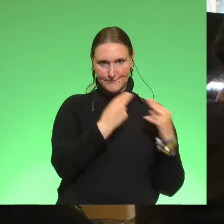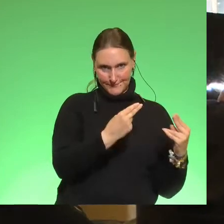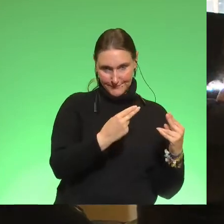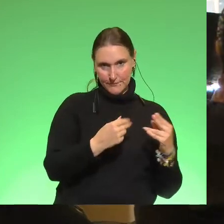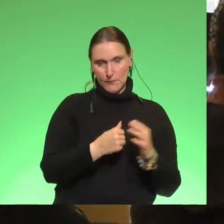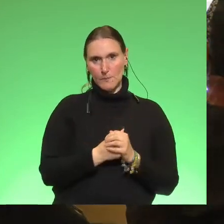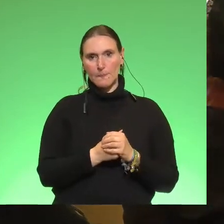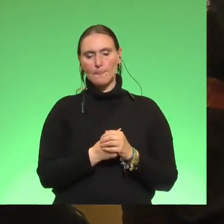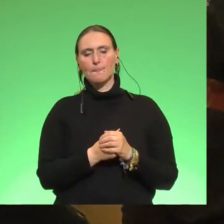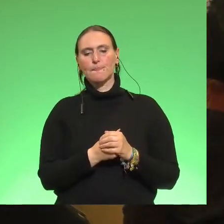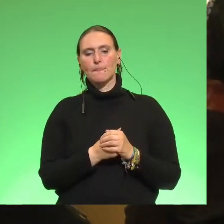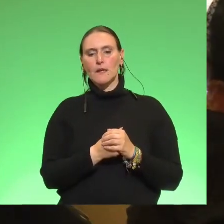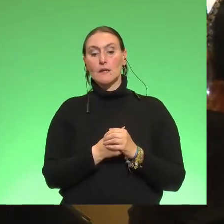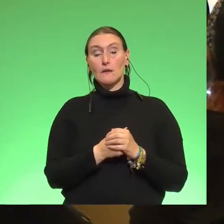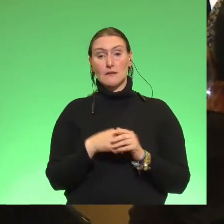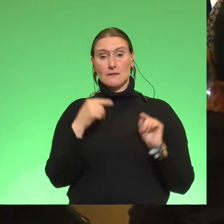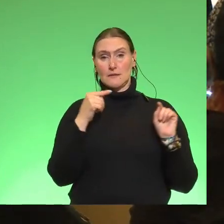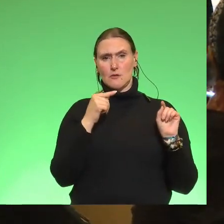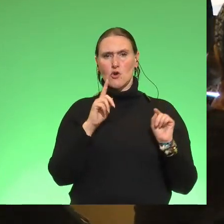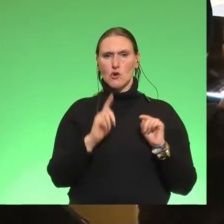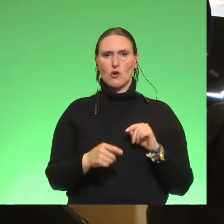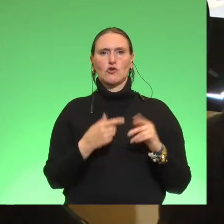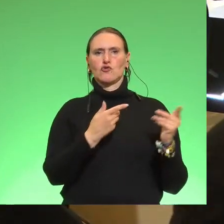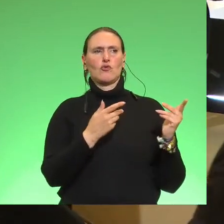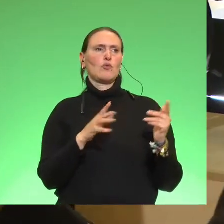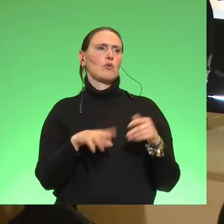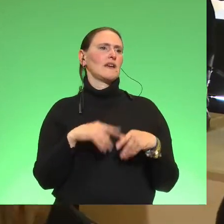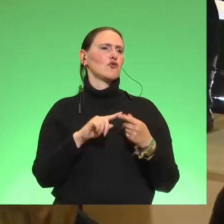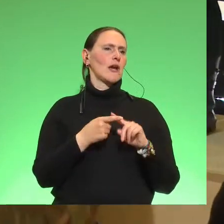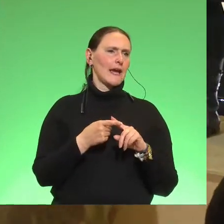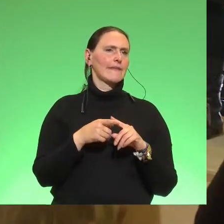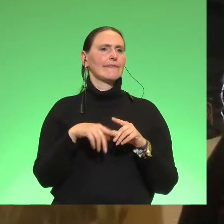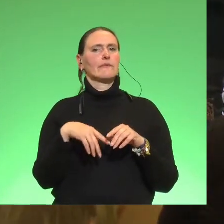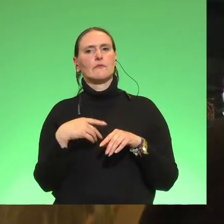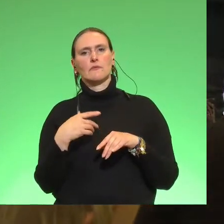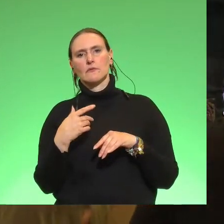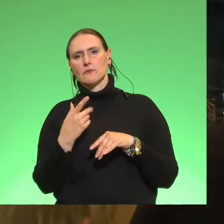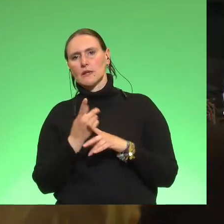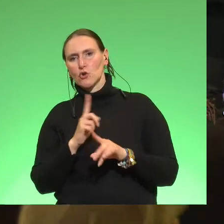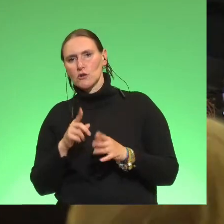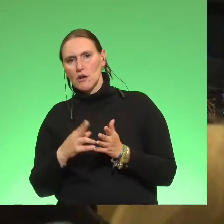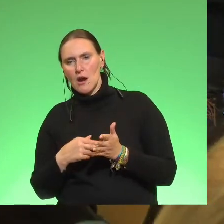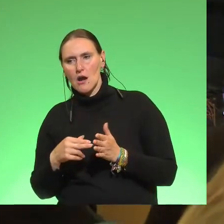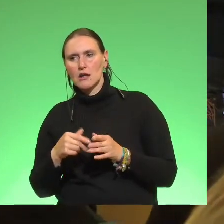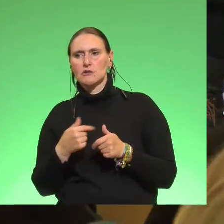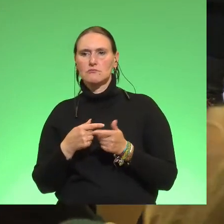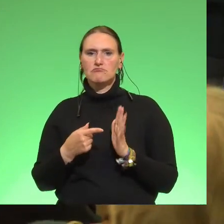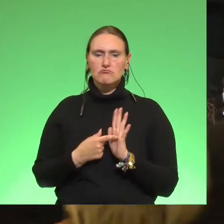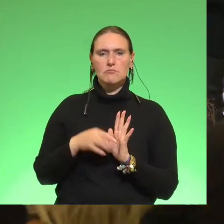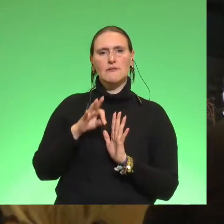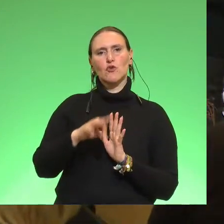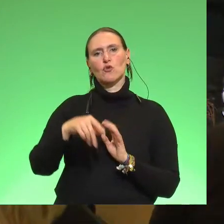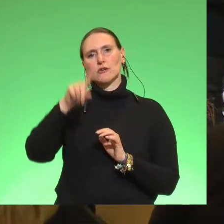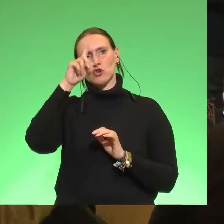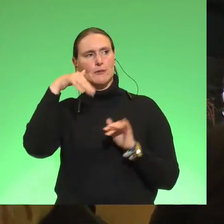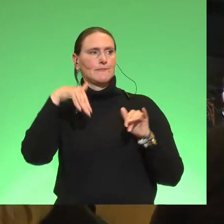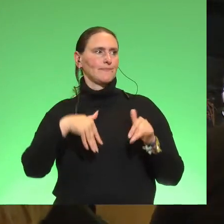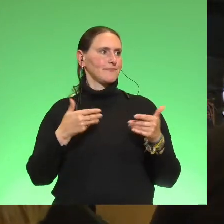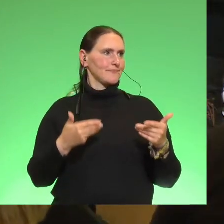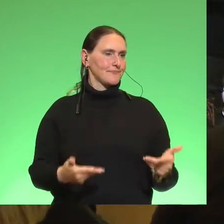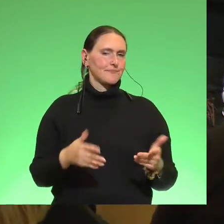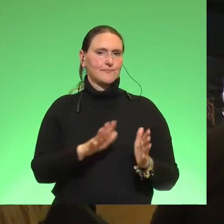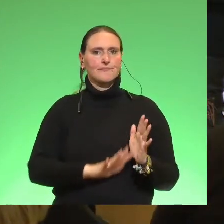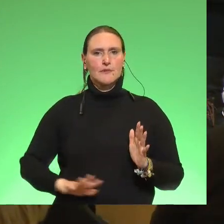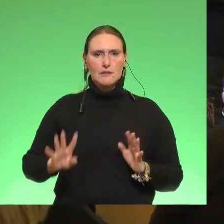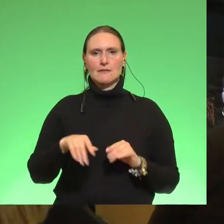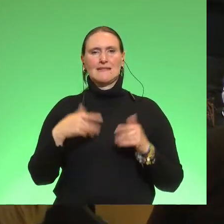this question of being friends on art and what does that mean for the Germans in the room. I think this is big part of the controversy